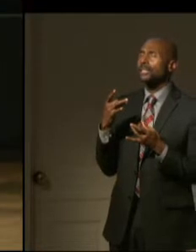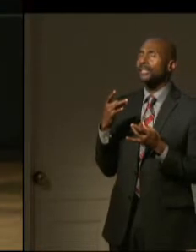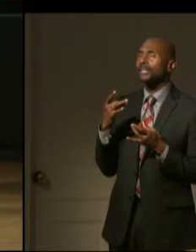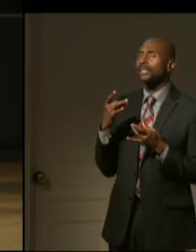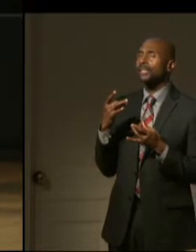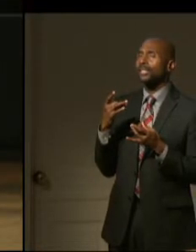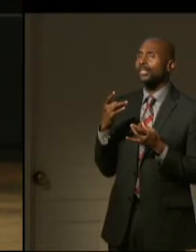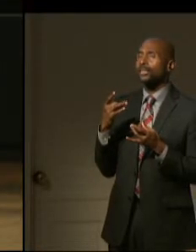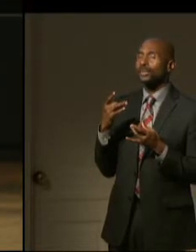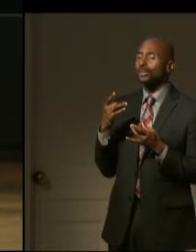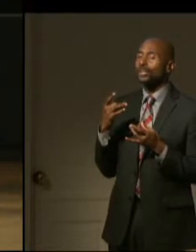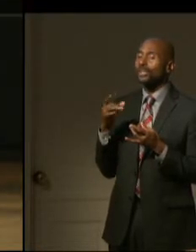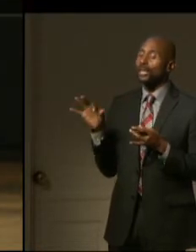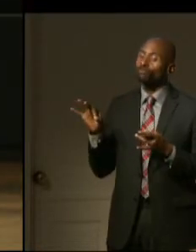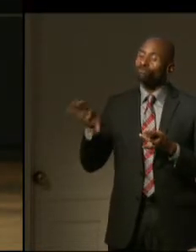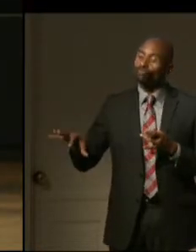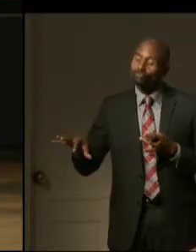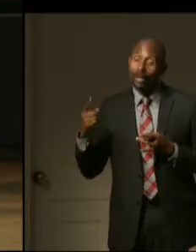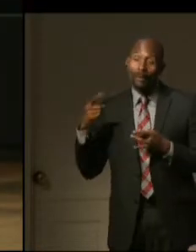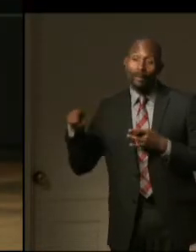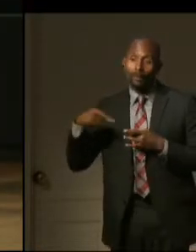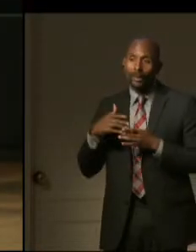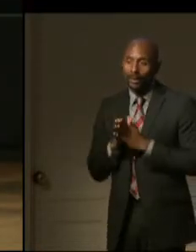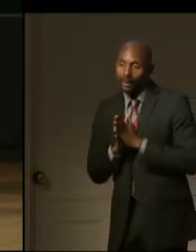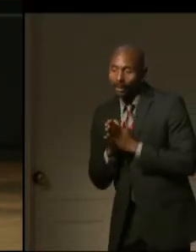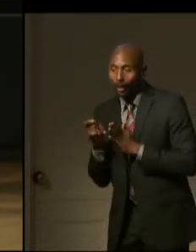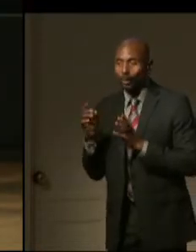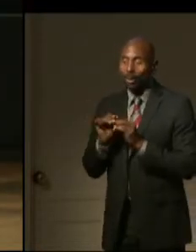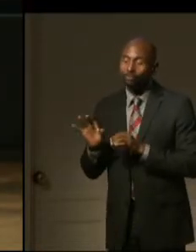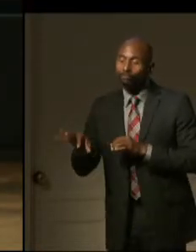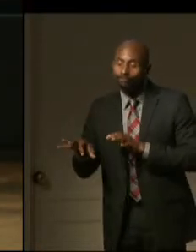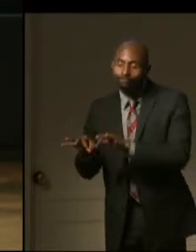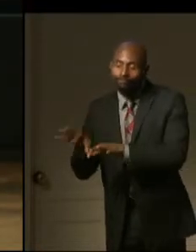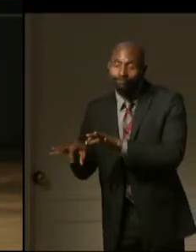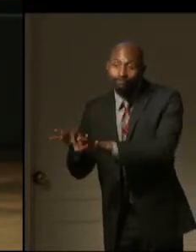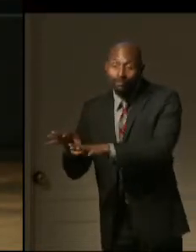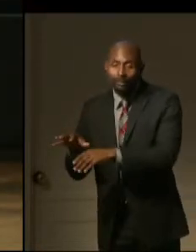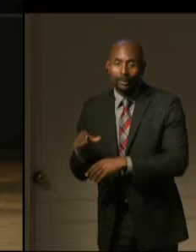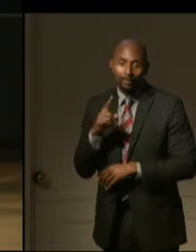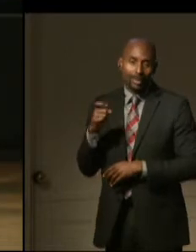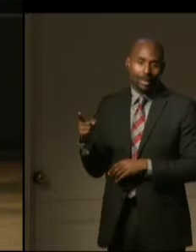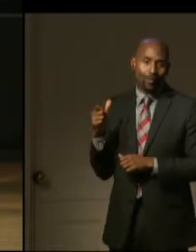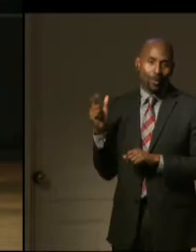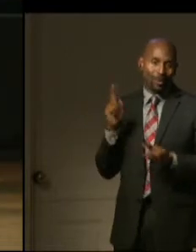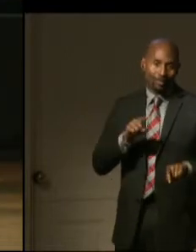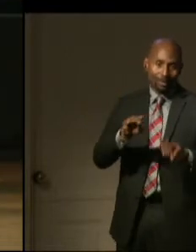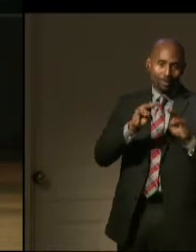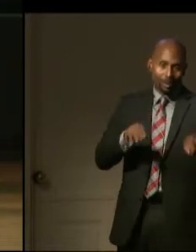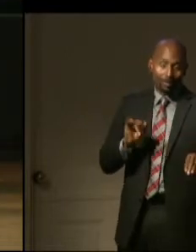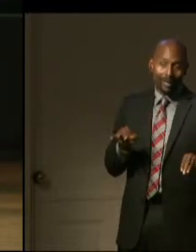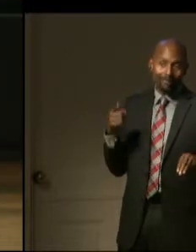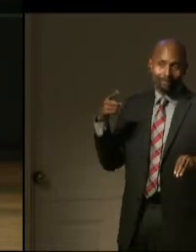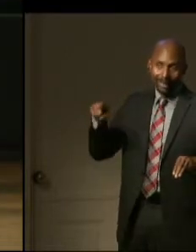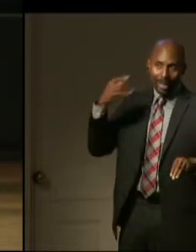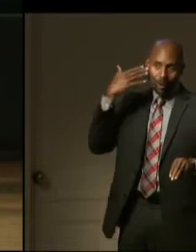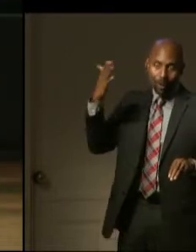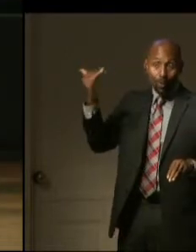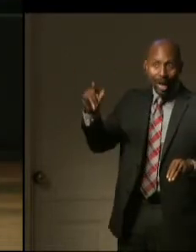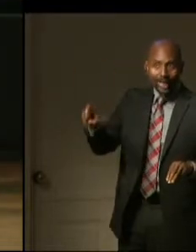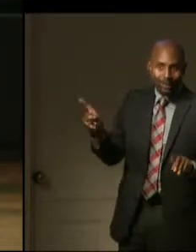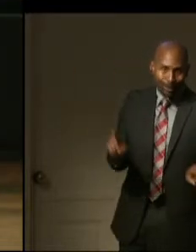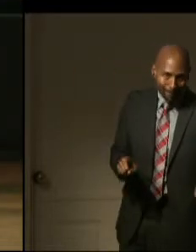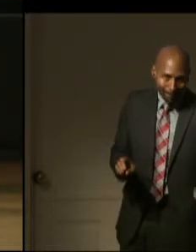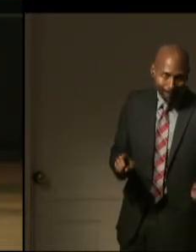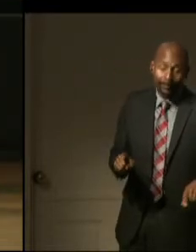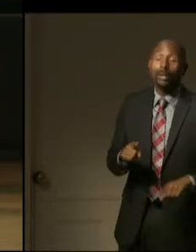to just whet people's appetite a little bit, because they're not going to come to your museums if they don't know why they should come to your museums. But